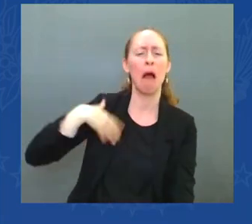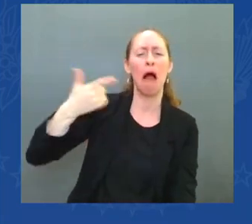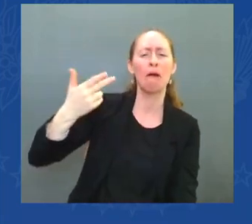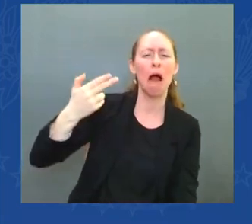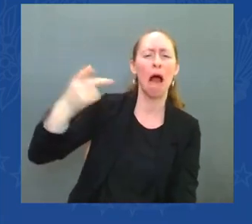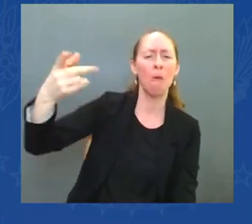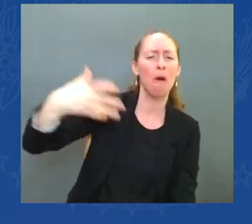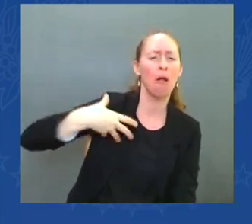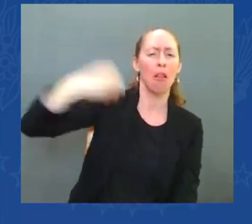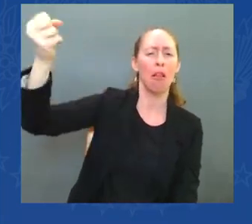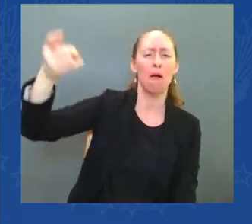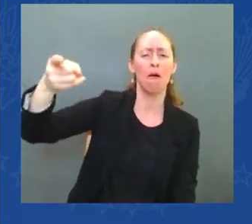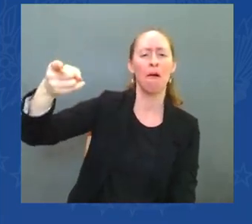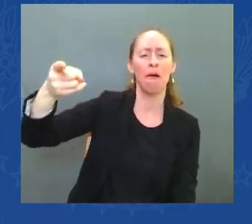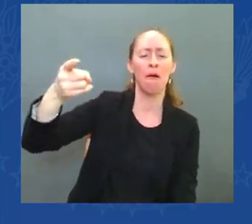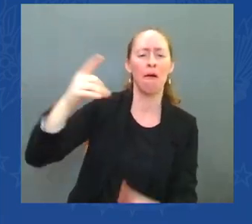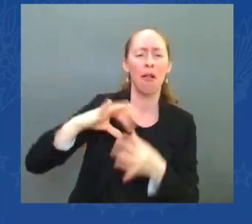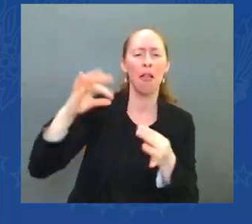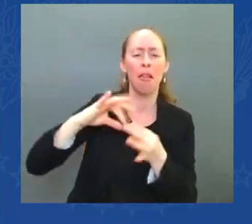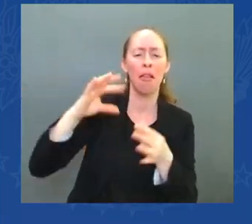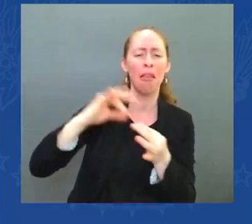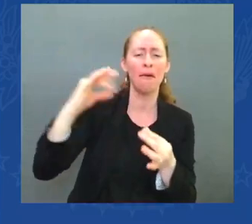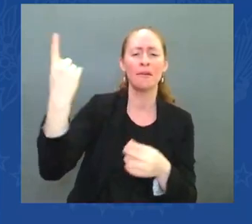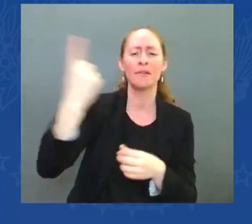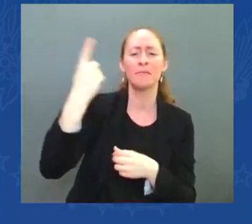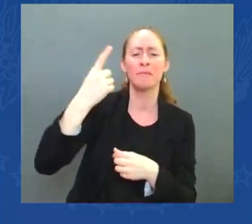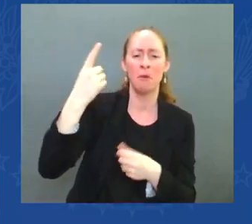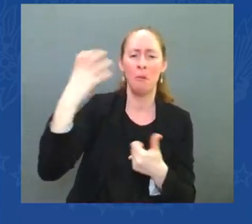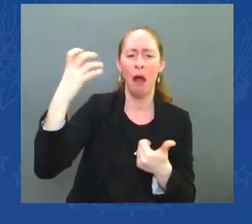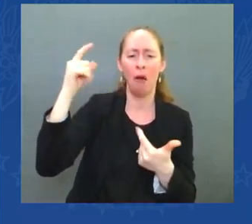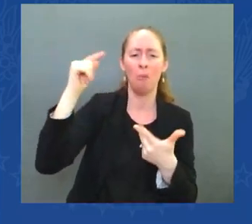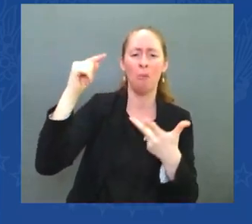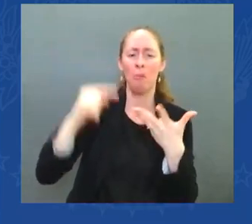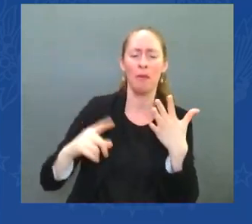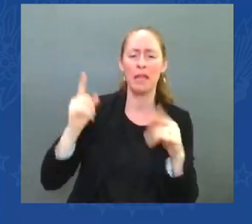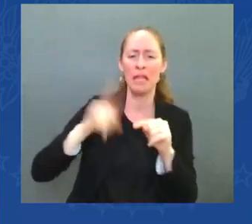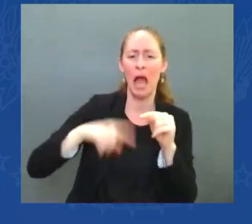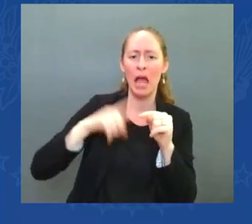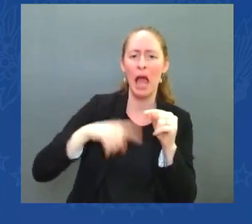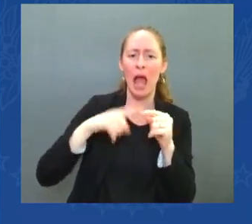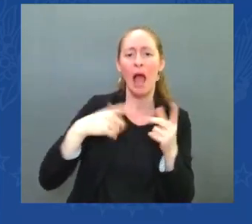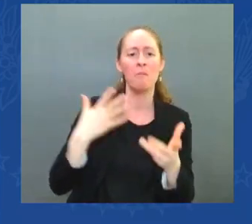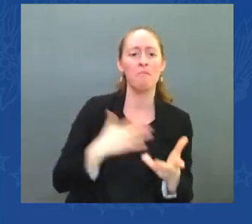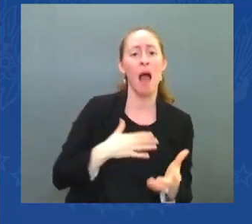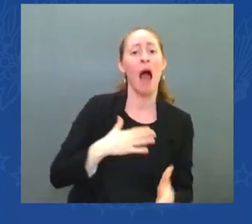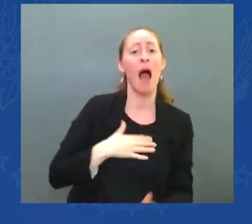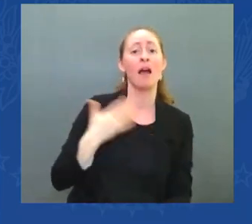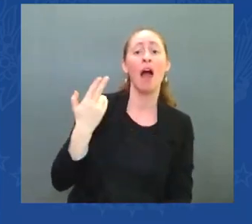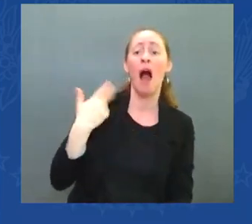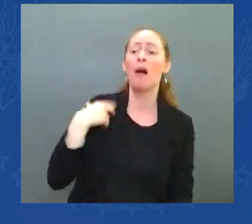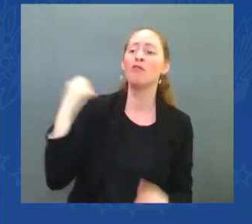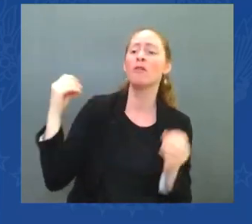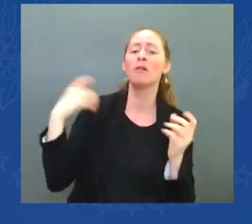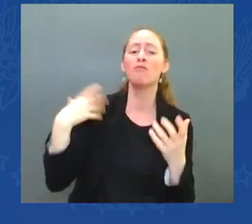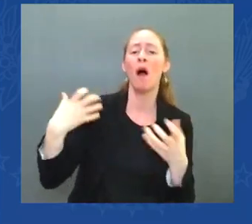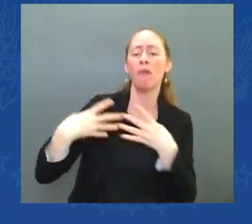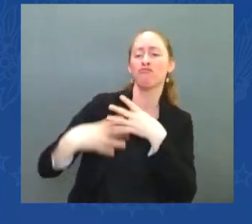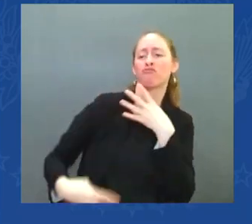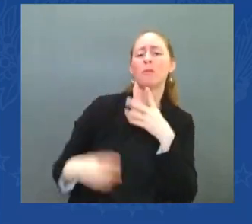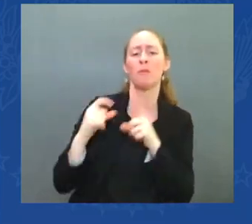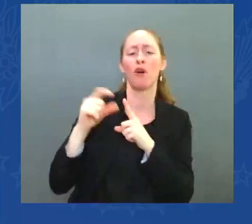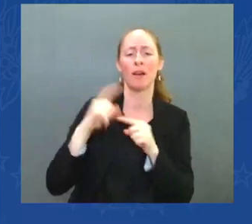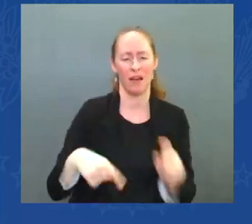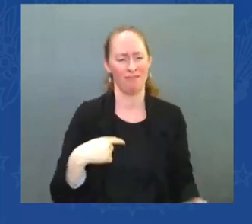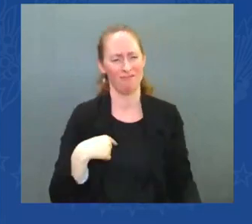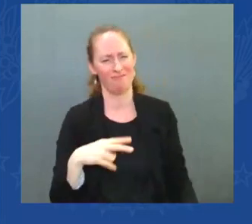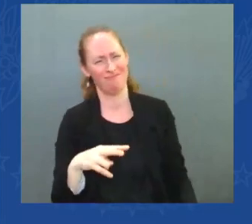gun." And I said, "What do you think the deer you're hunting are wear Kevlar vests? What the hell you need 20 bullets for? You must be a hell of a